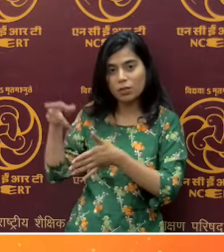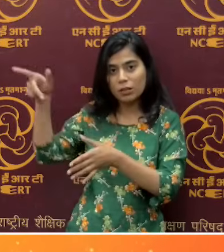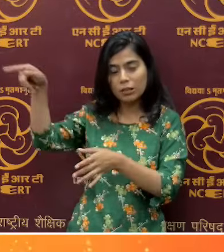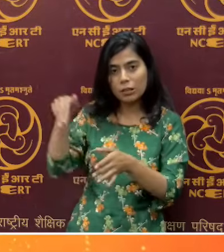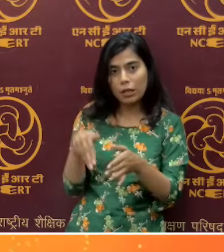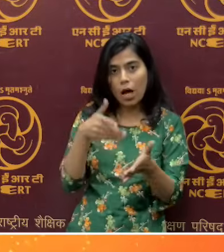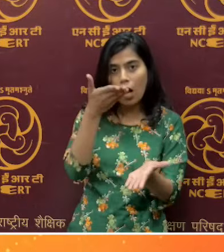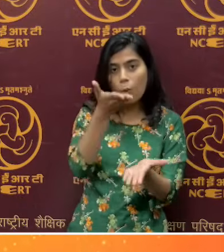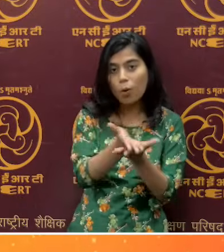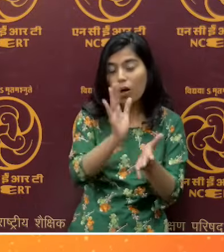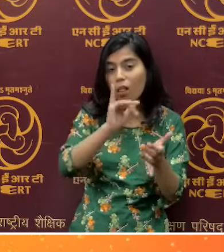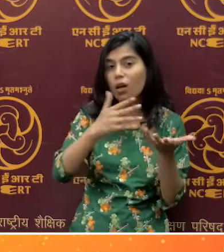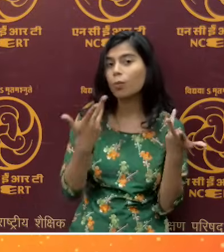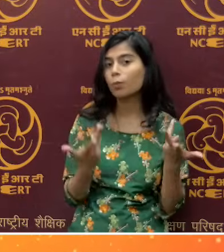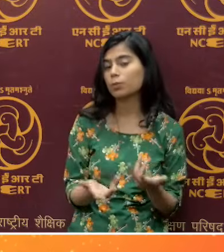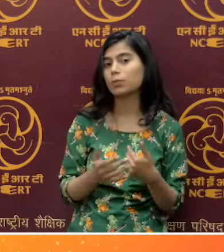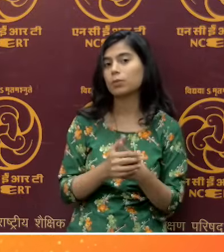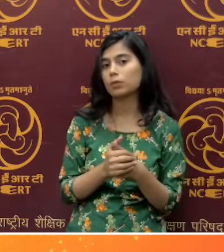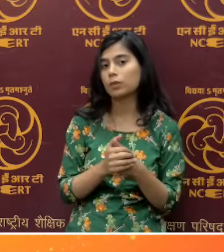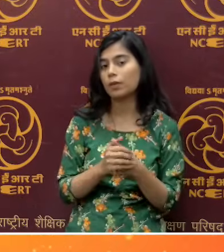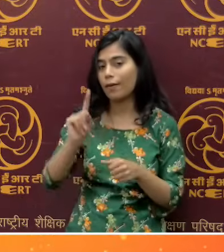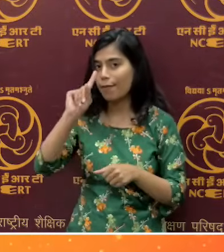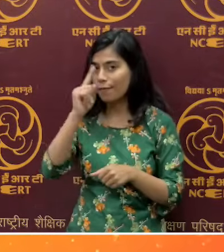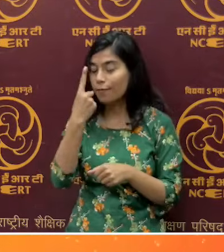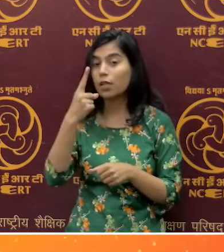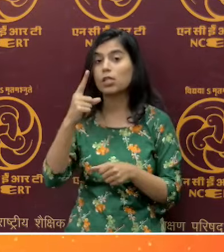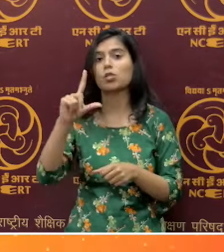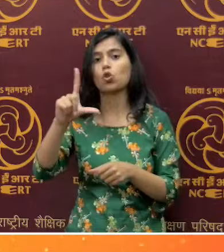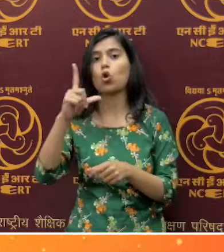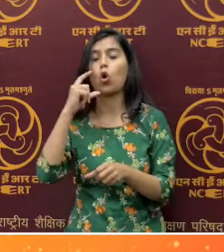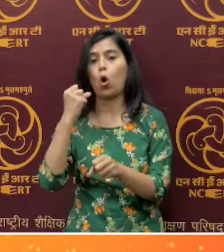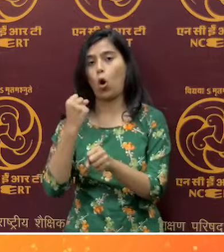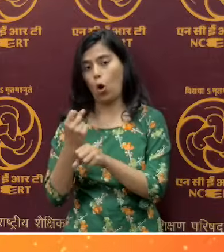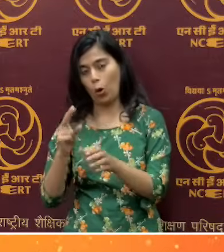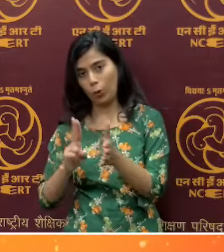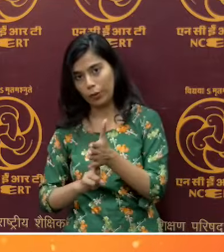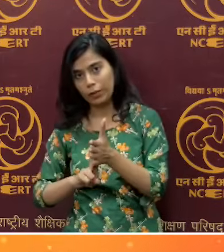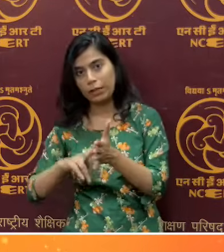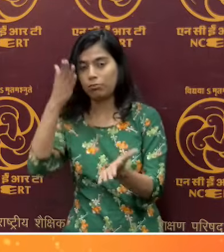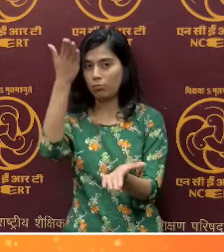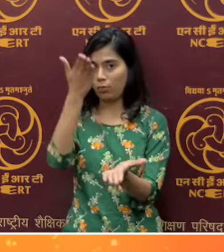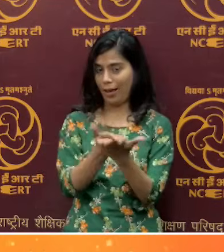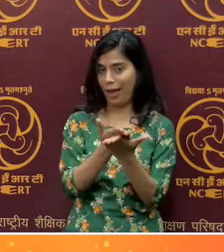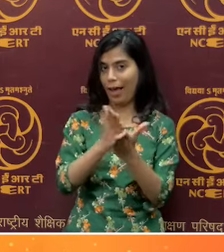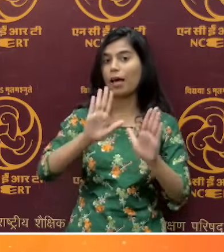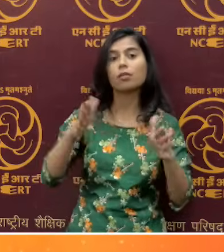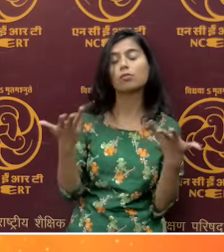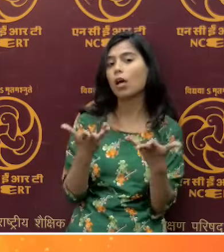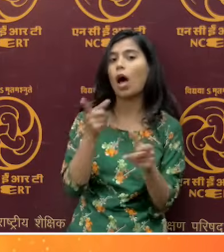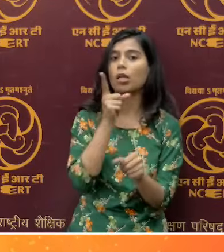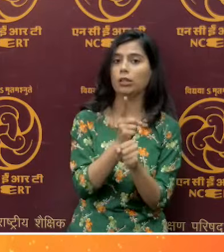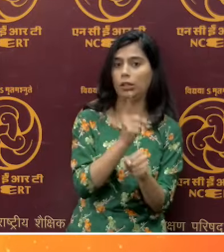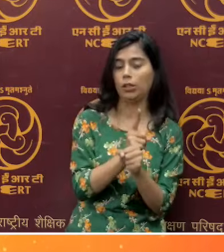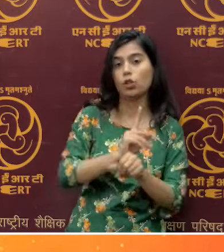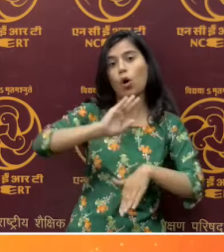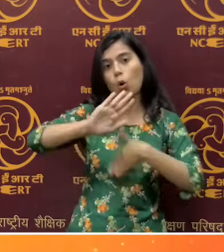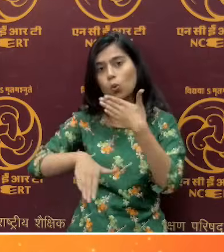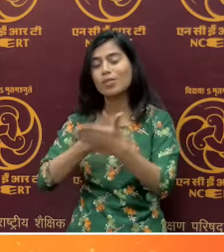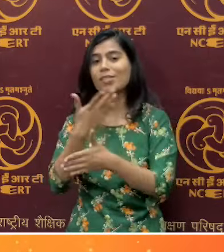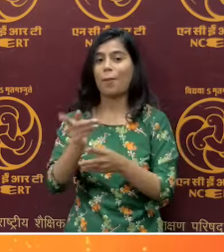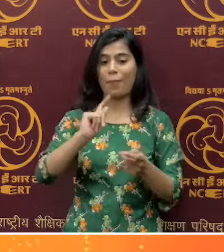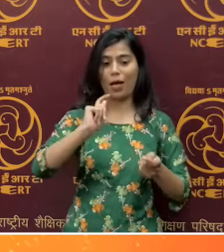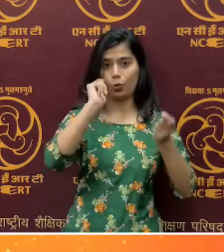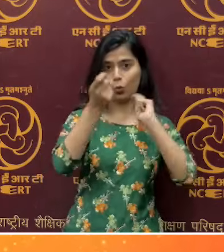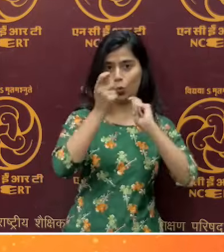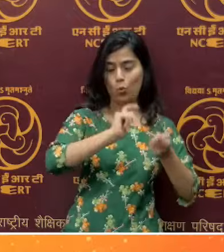that in demonstration, He right? said that we have to first log in as a teacher and apply for the role change, and the role change confirmation goes to the previous